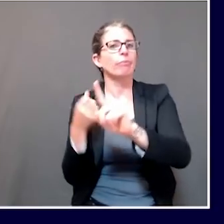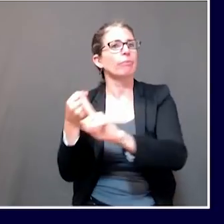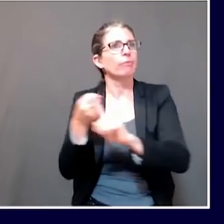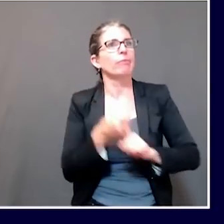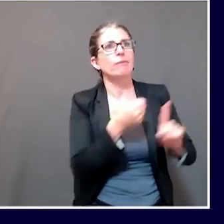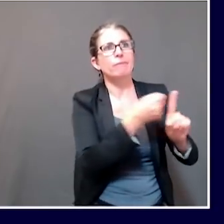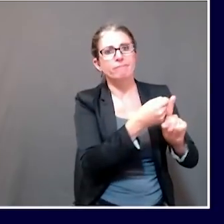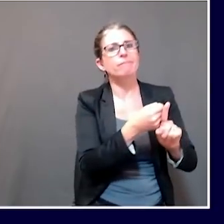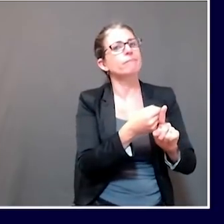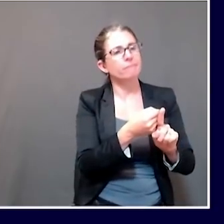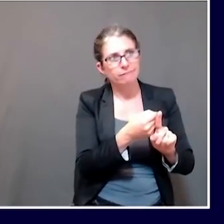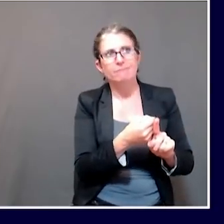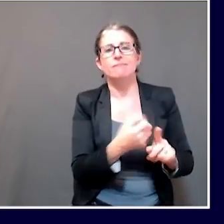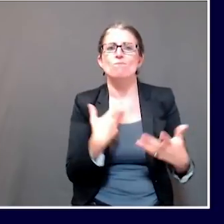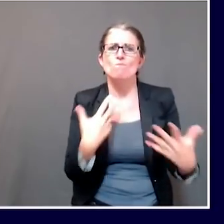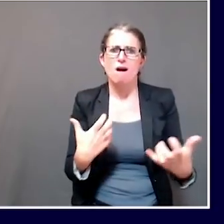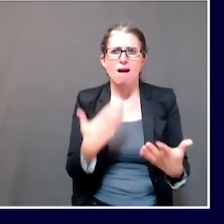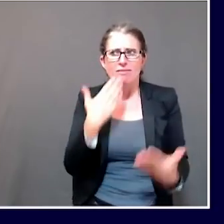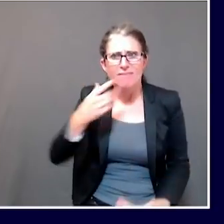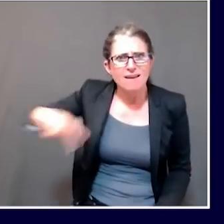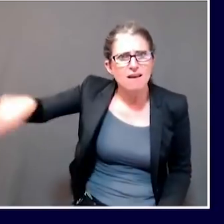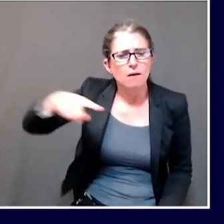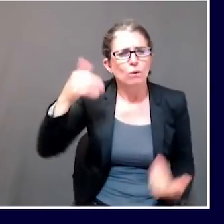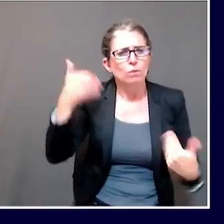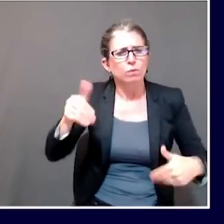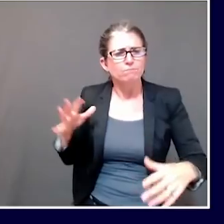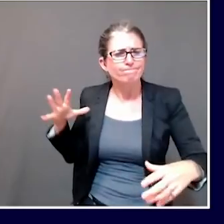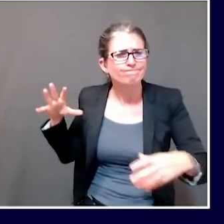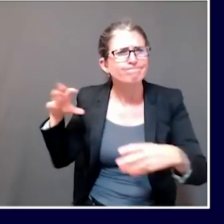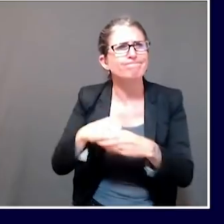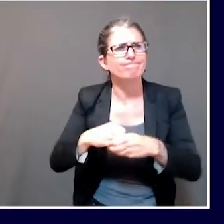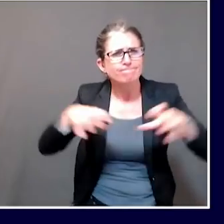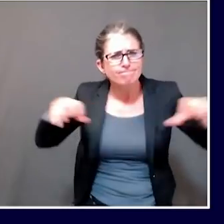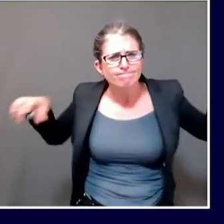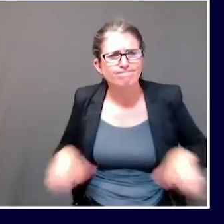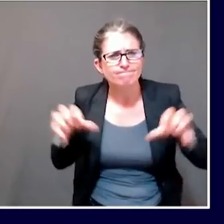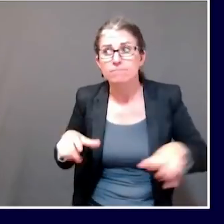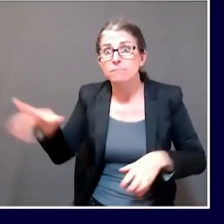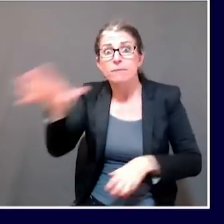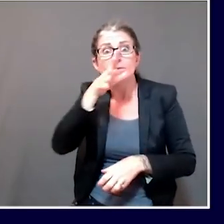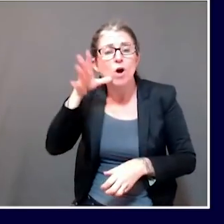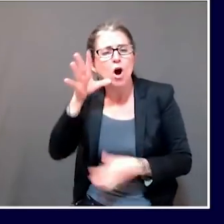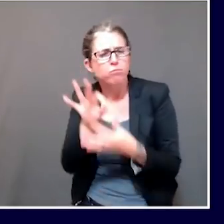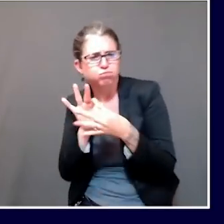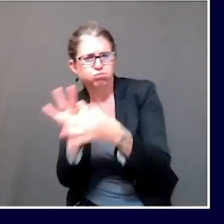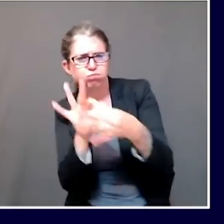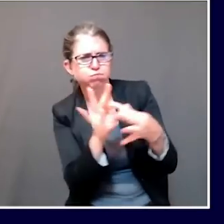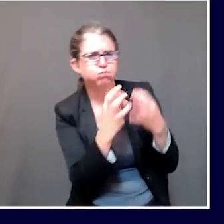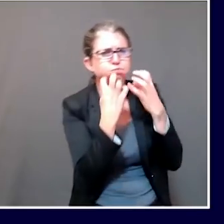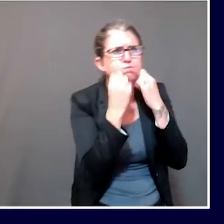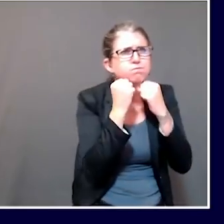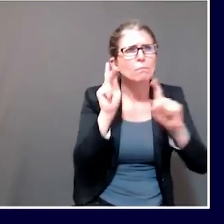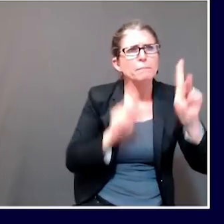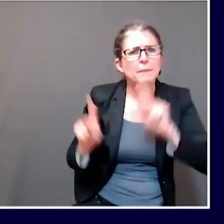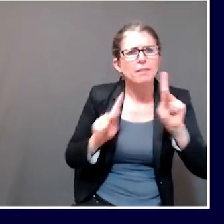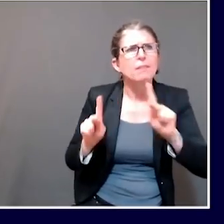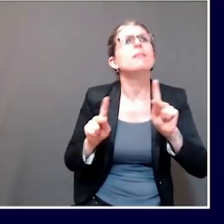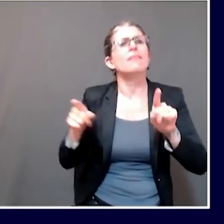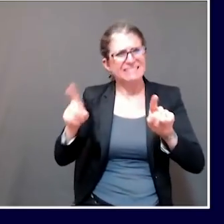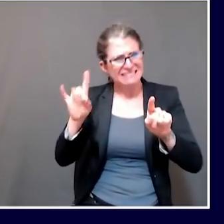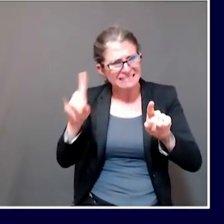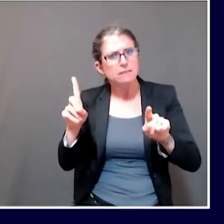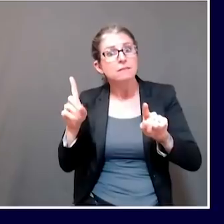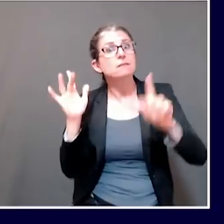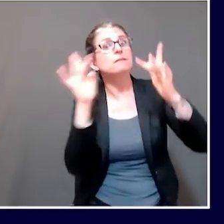like to thank the growers as well as our close partners at Maine Mobile Health. The reason we are aware of